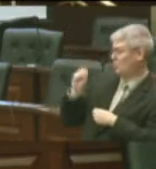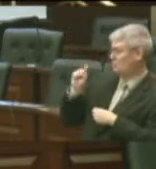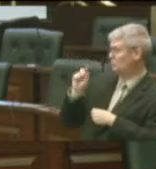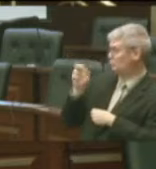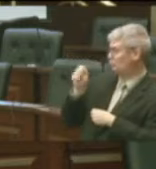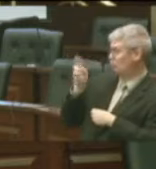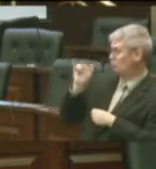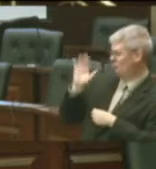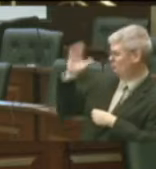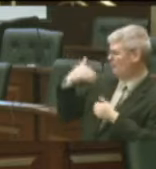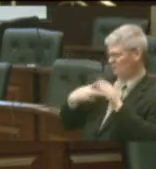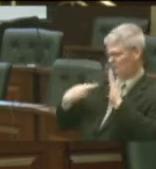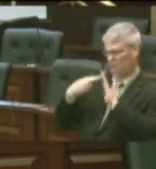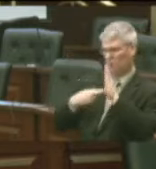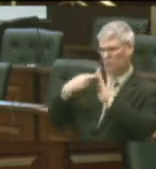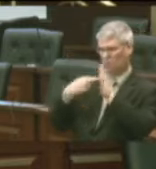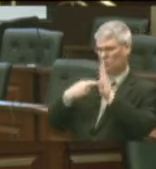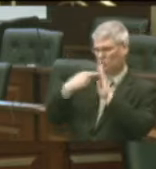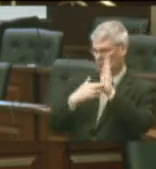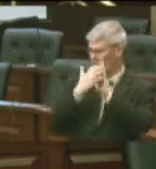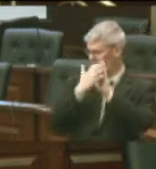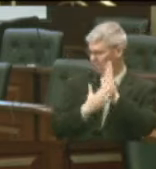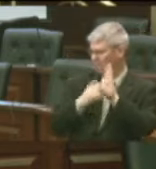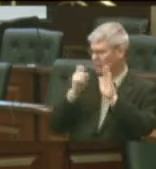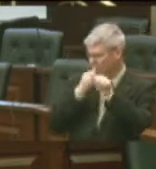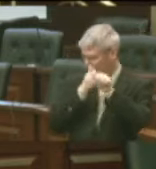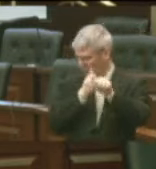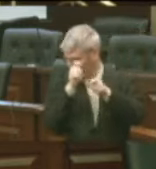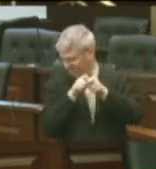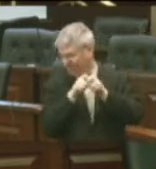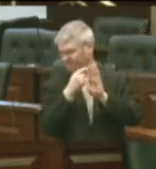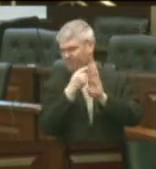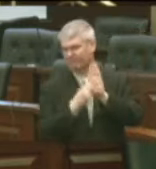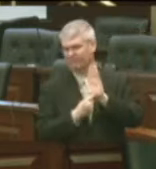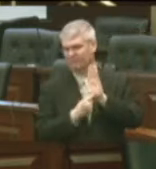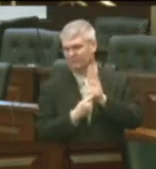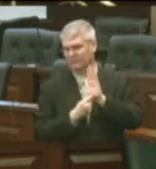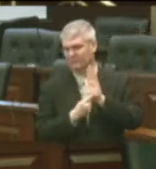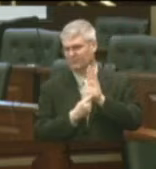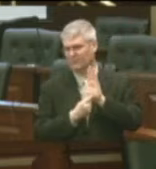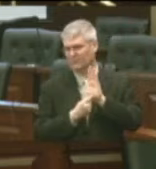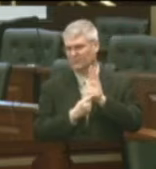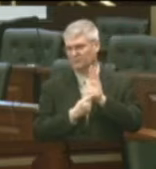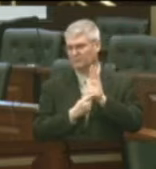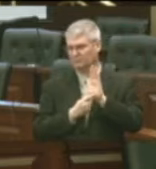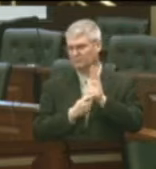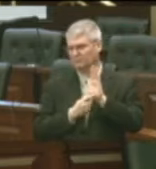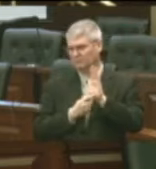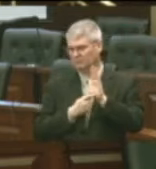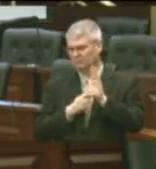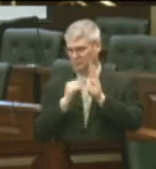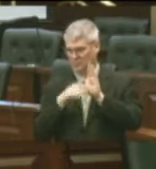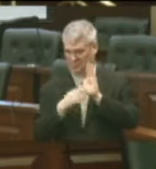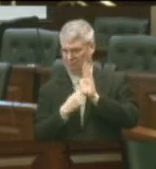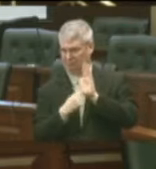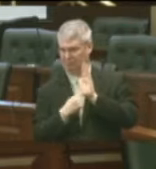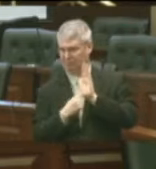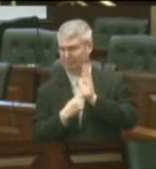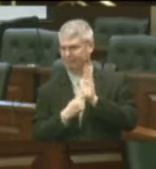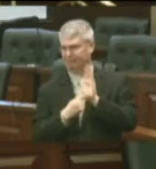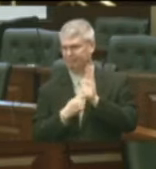And that's, you know, we will be, we have to be cognizant of the strings that are on